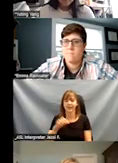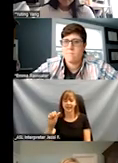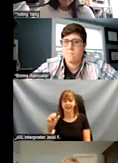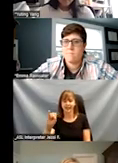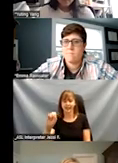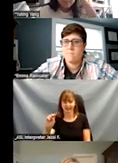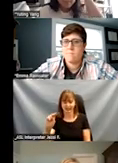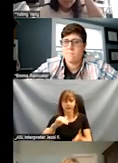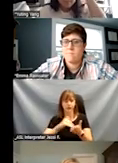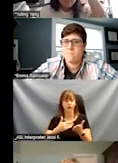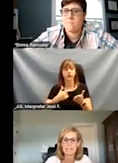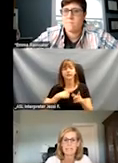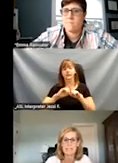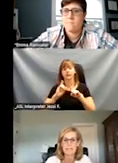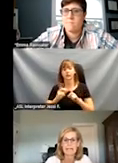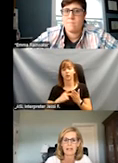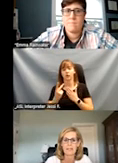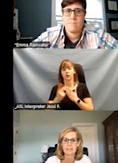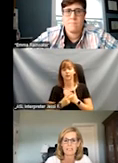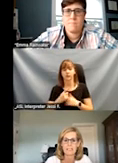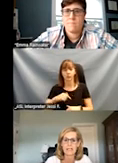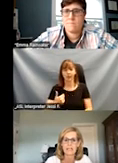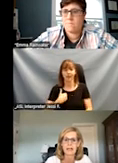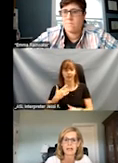to alumni, as well as, you know,